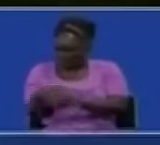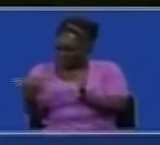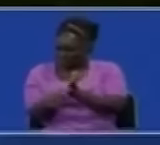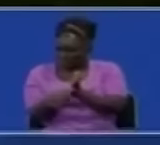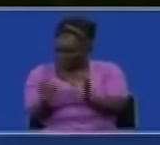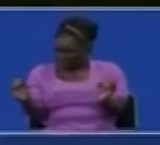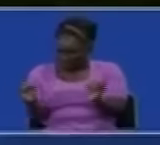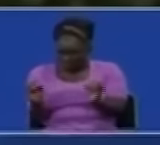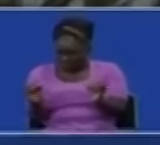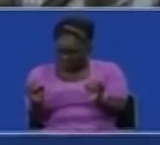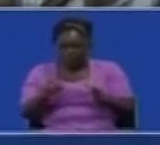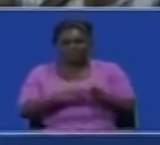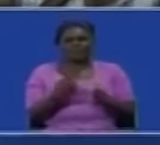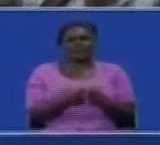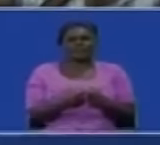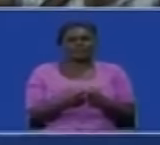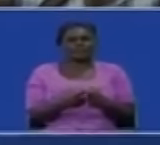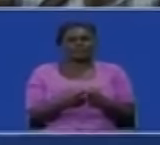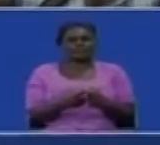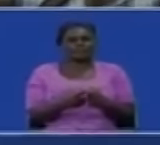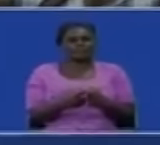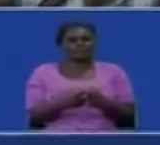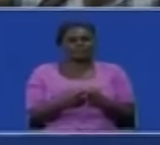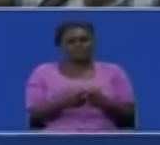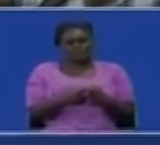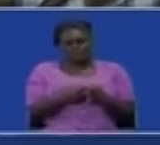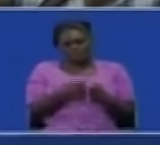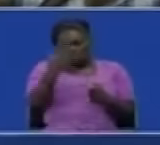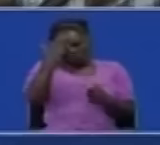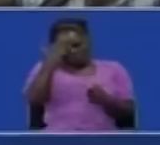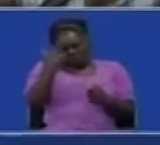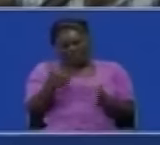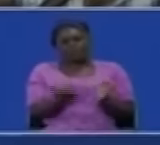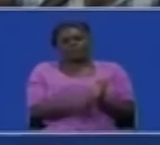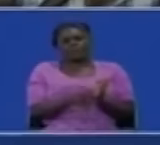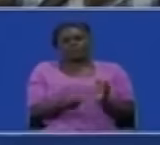problem. Again, why have we come to this level?